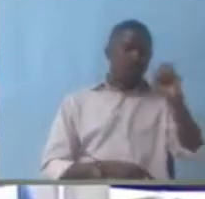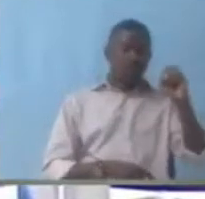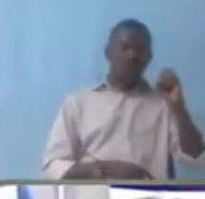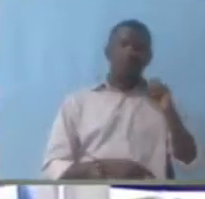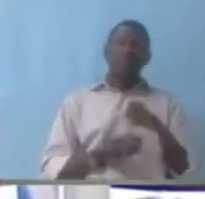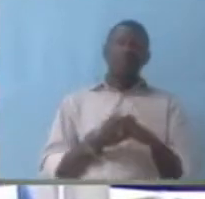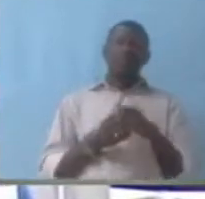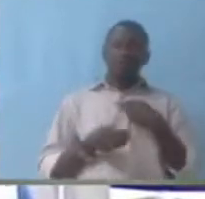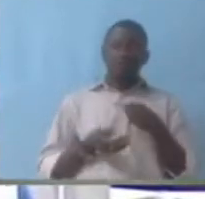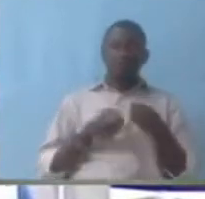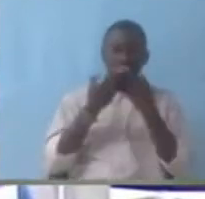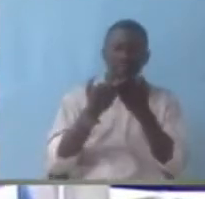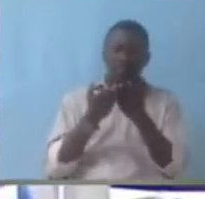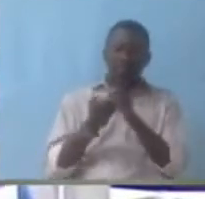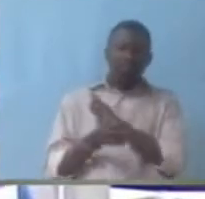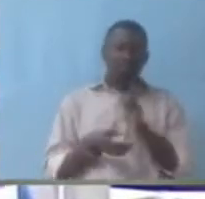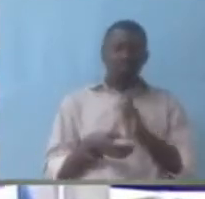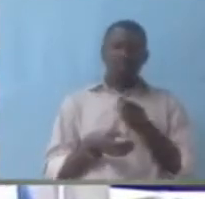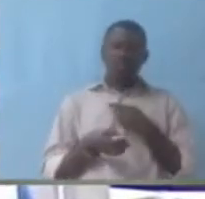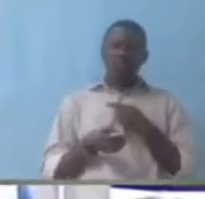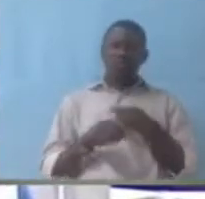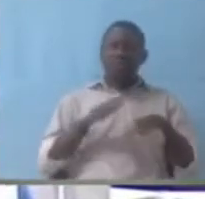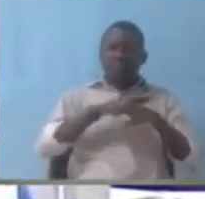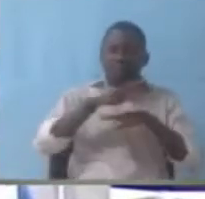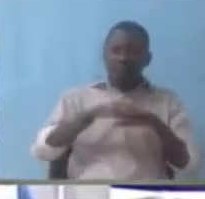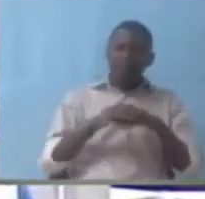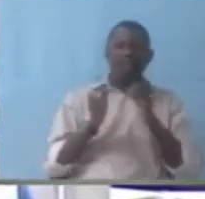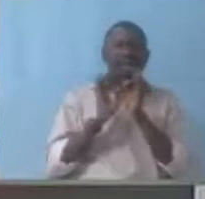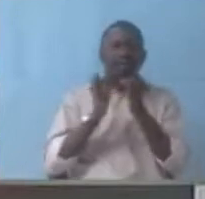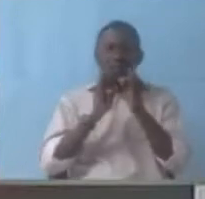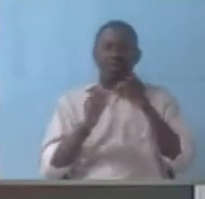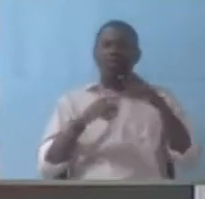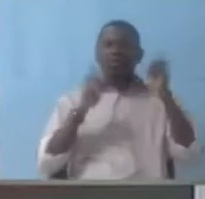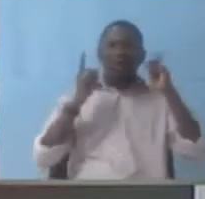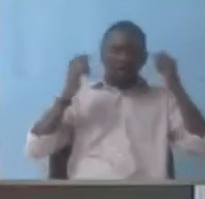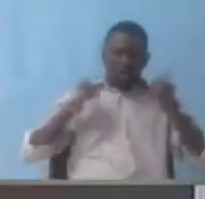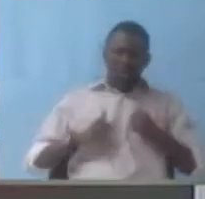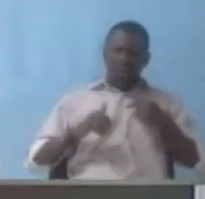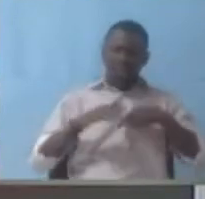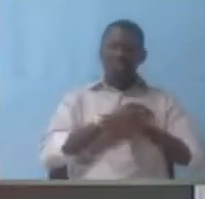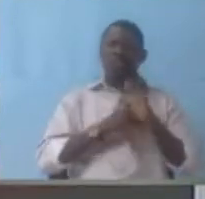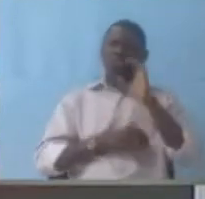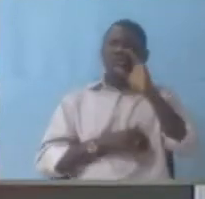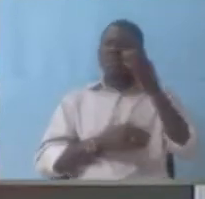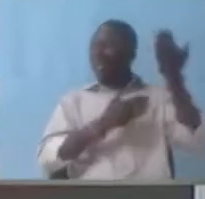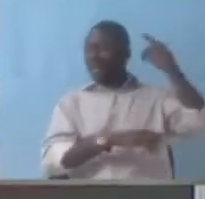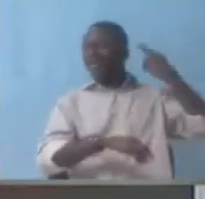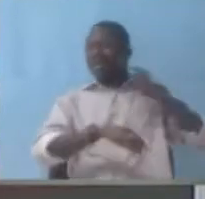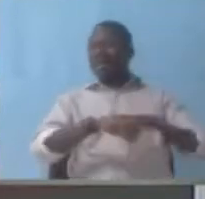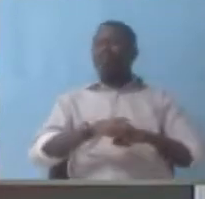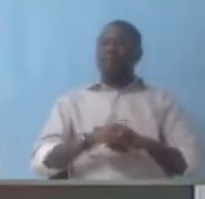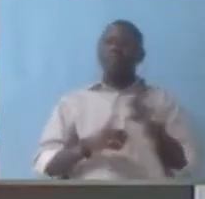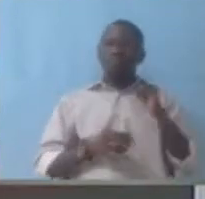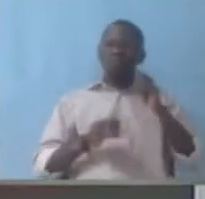decrees, just give us a background into what was happening in the country then at that point.